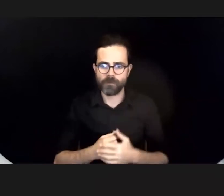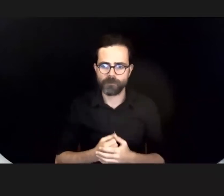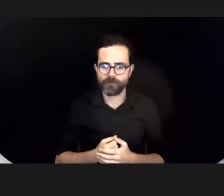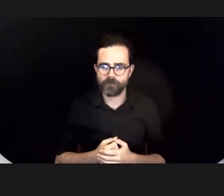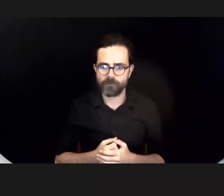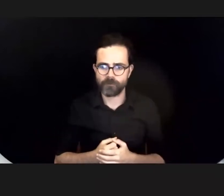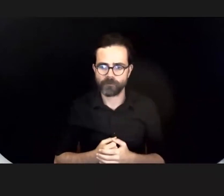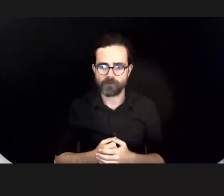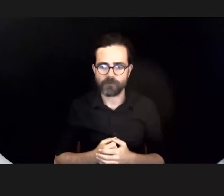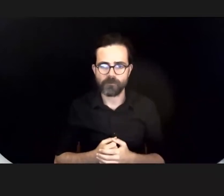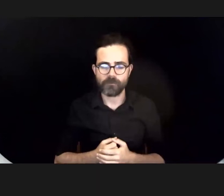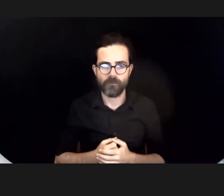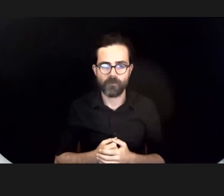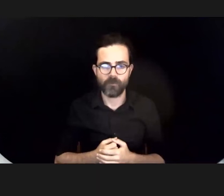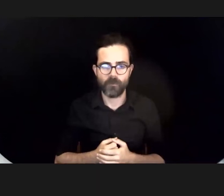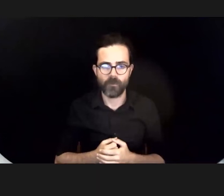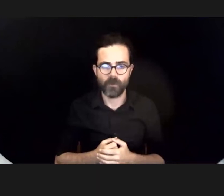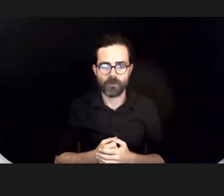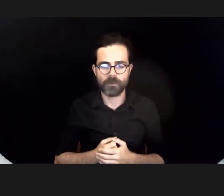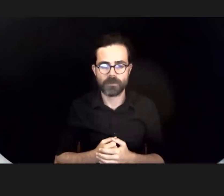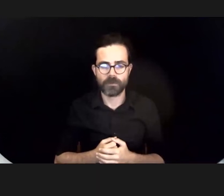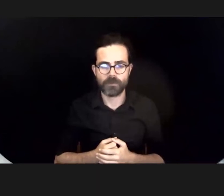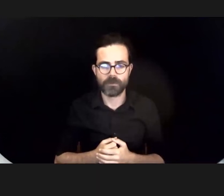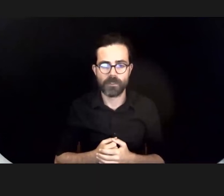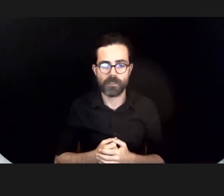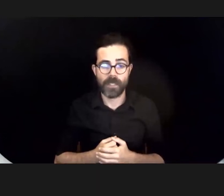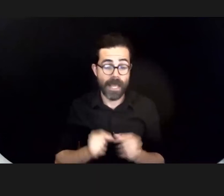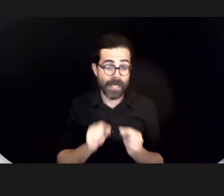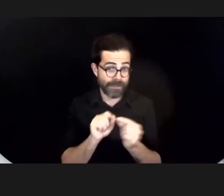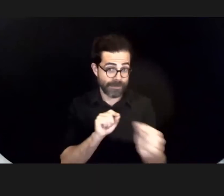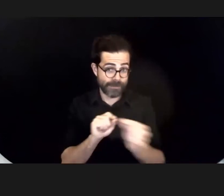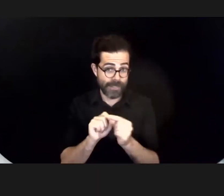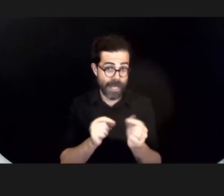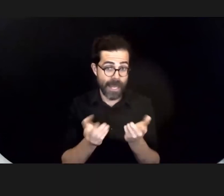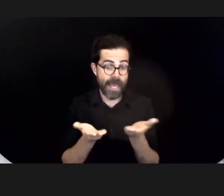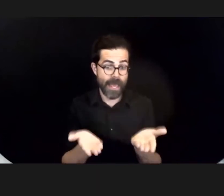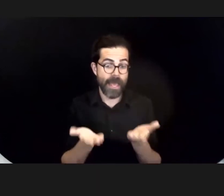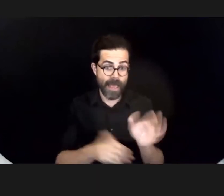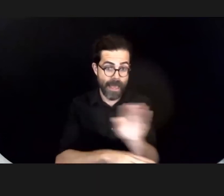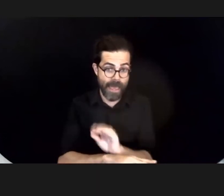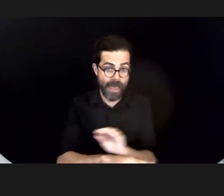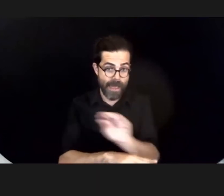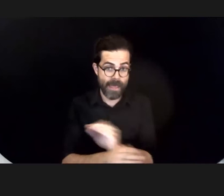In Spain, for example, the telecare service is 24 hours a day,